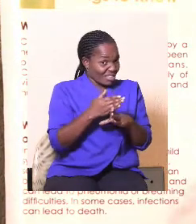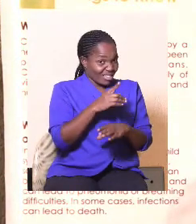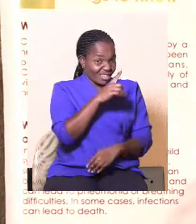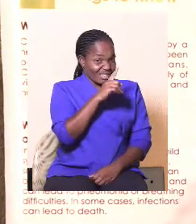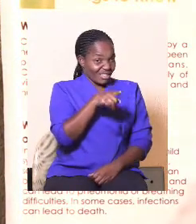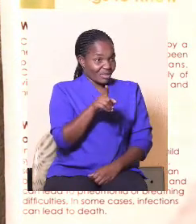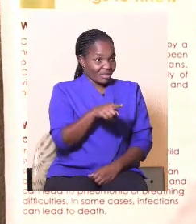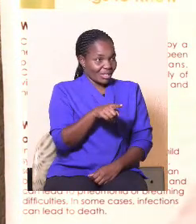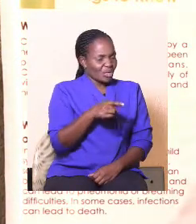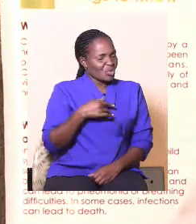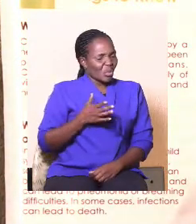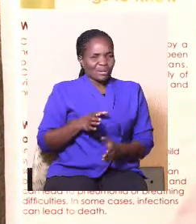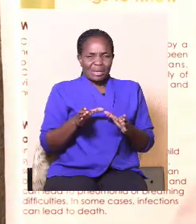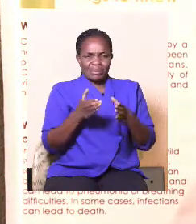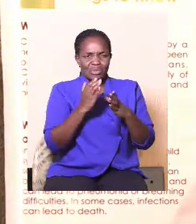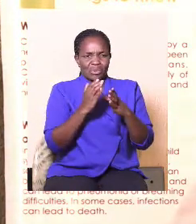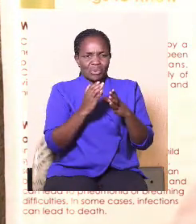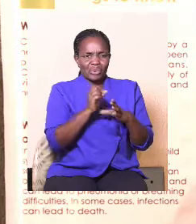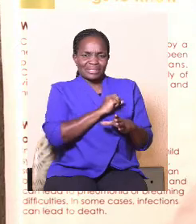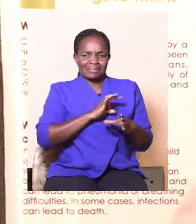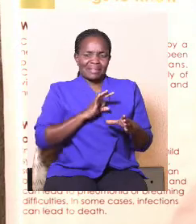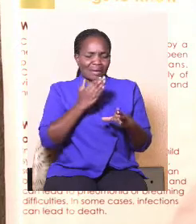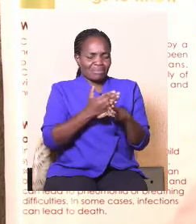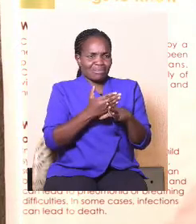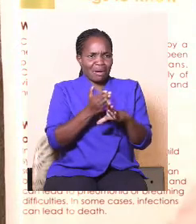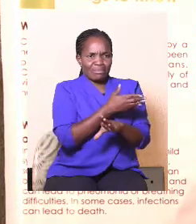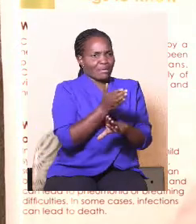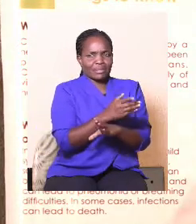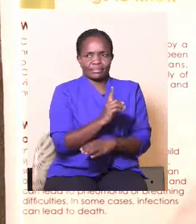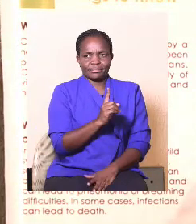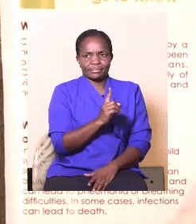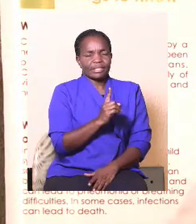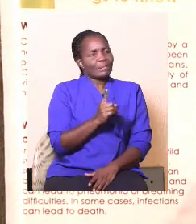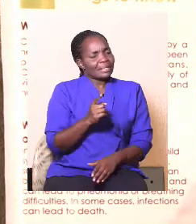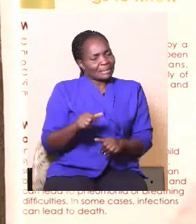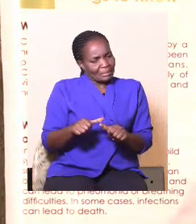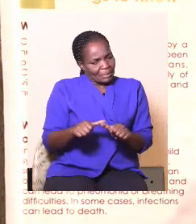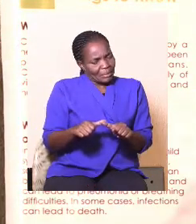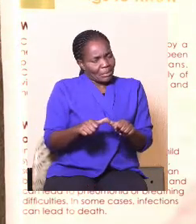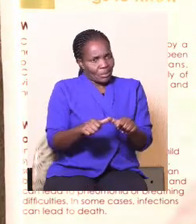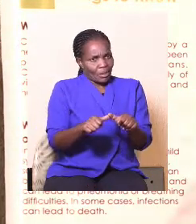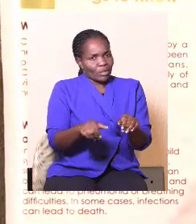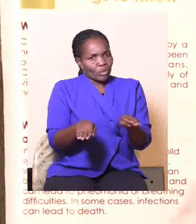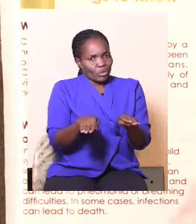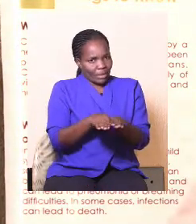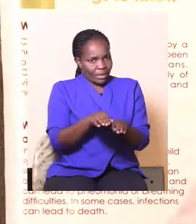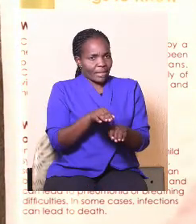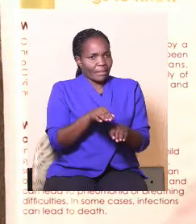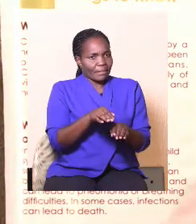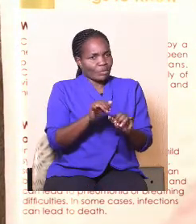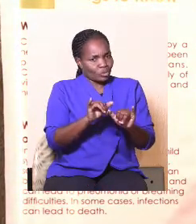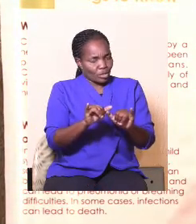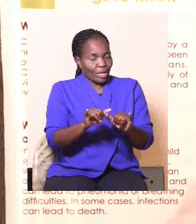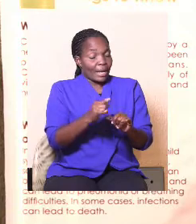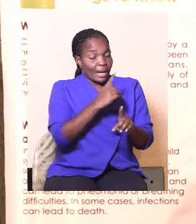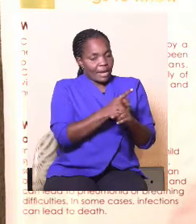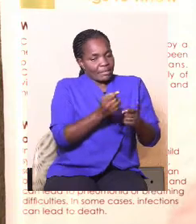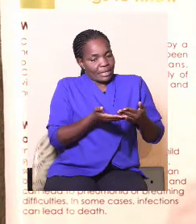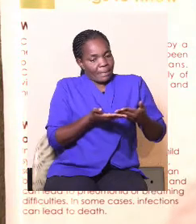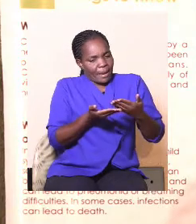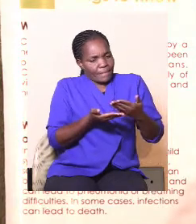discourage companies to retrench people and keep them on their payroll. Government is going to support them, to pay them